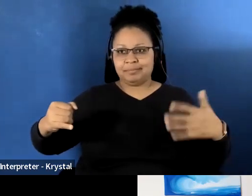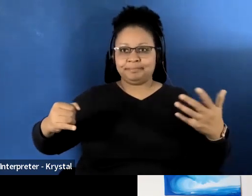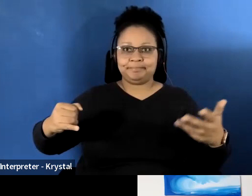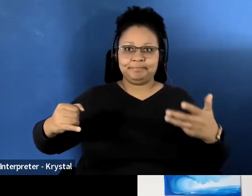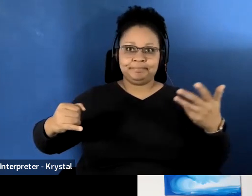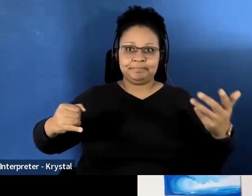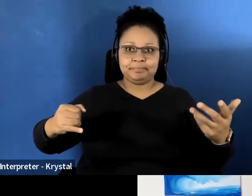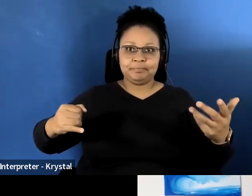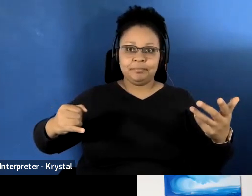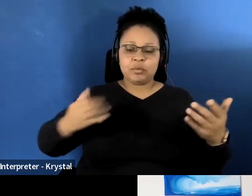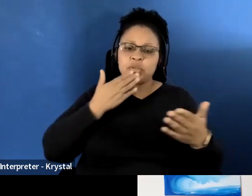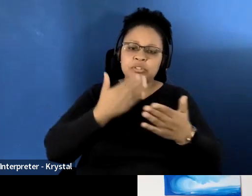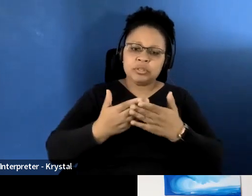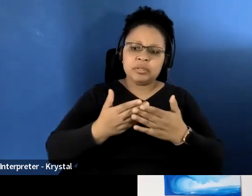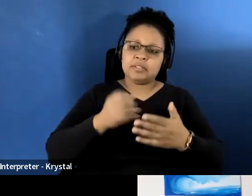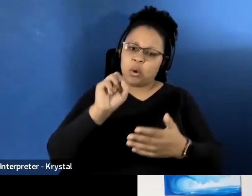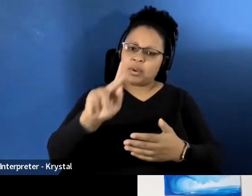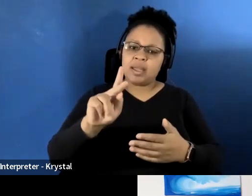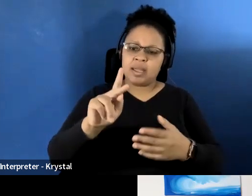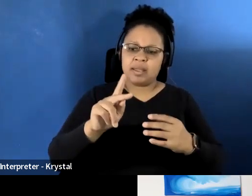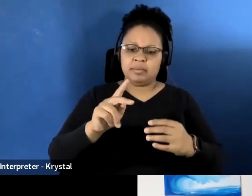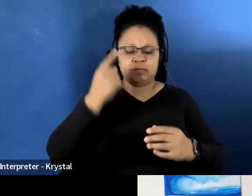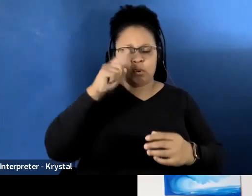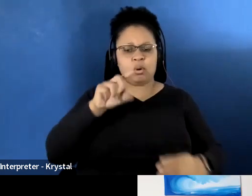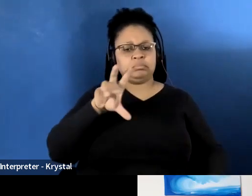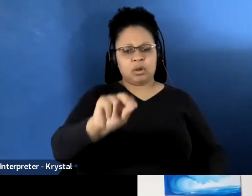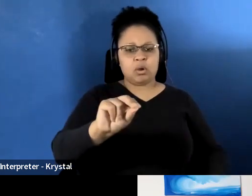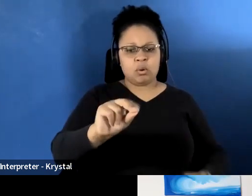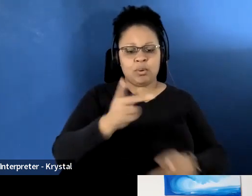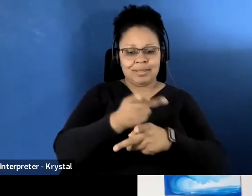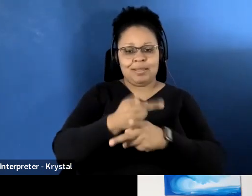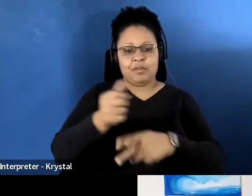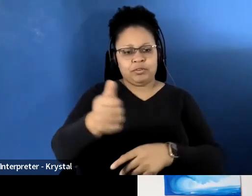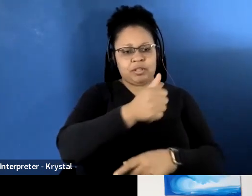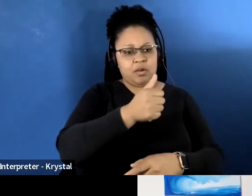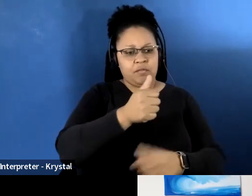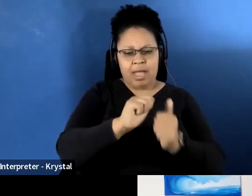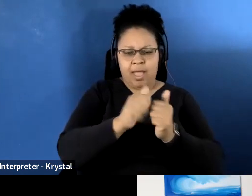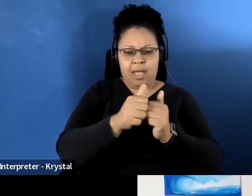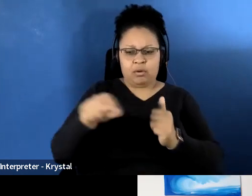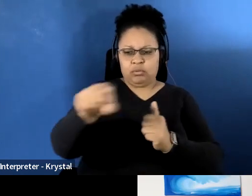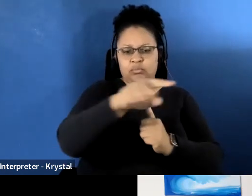it's okay to say no, and take care of yourself?